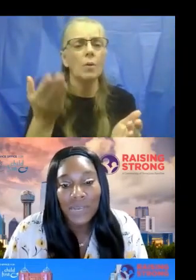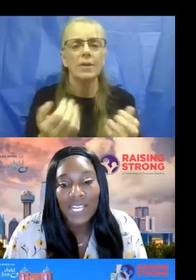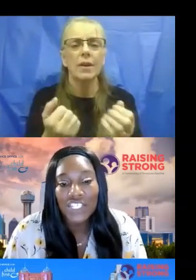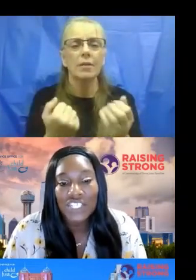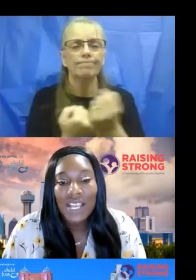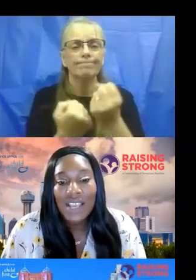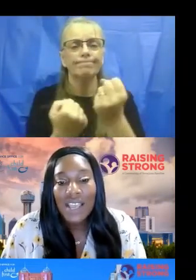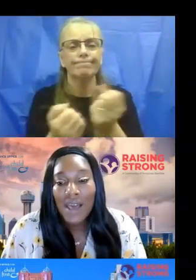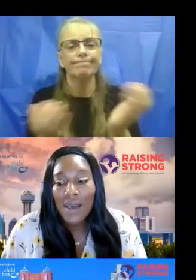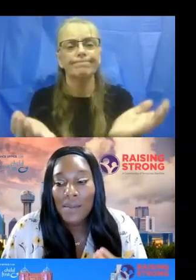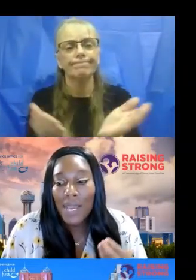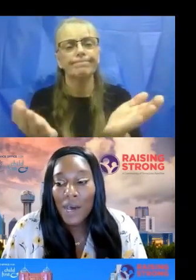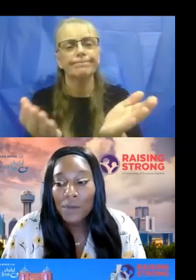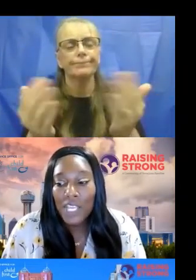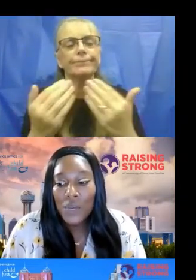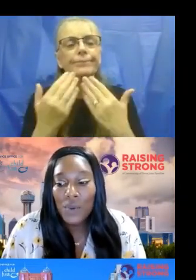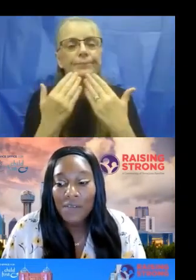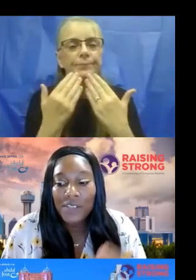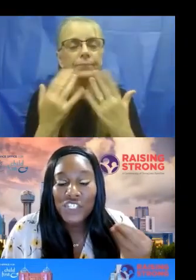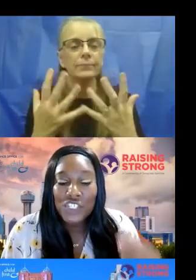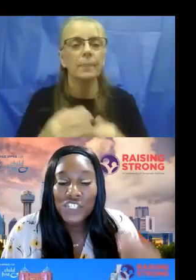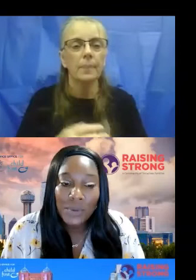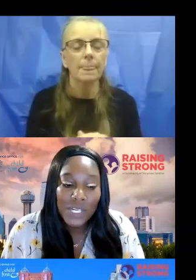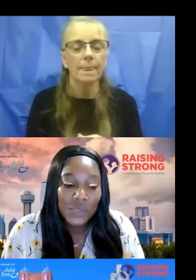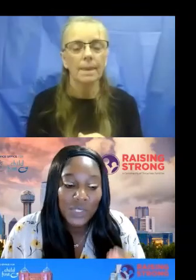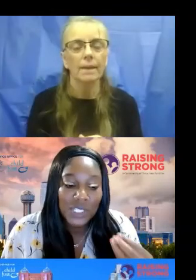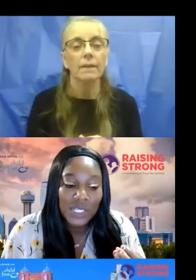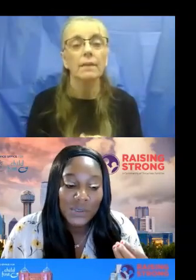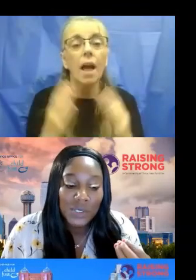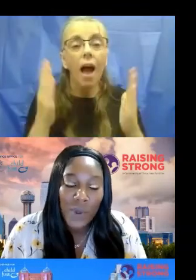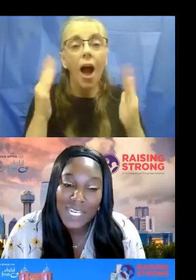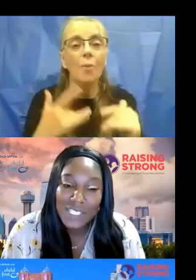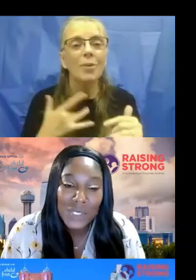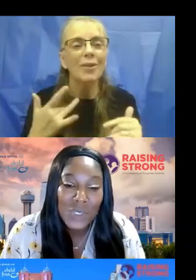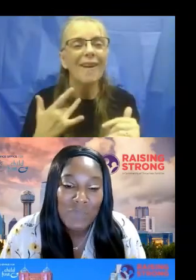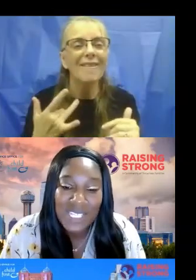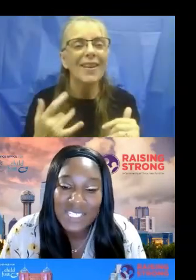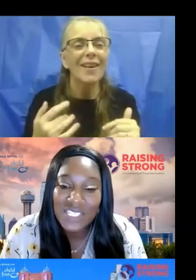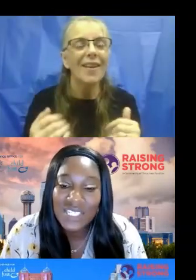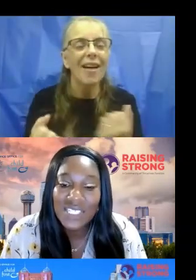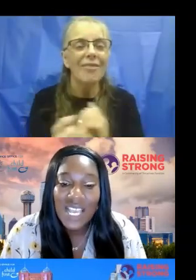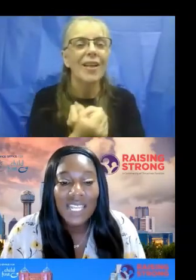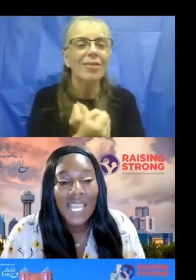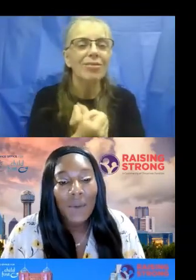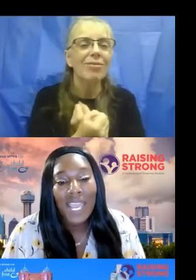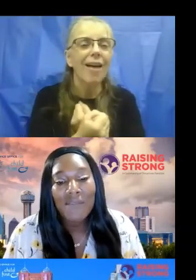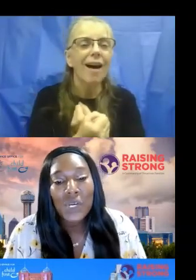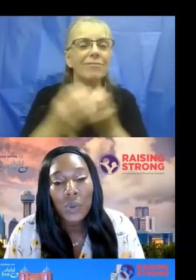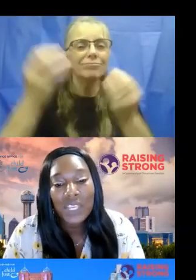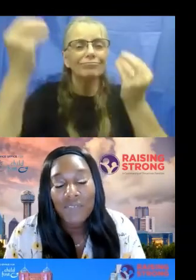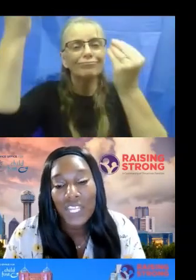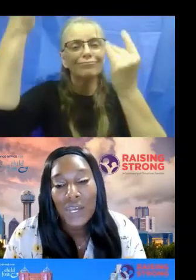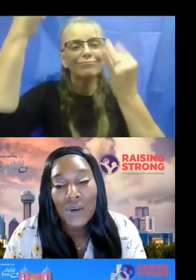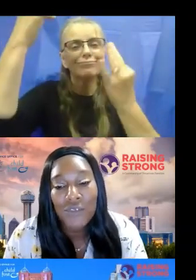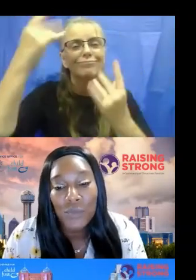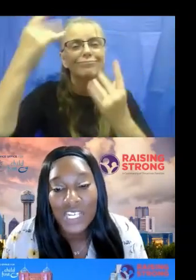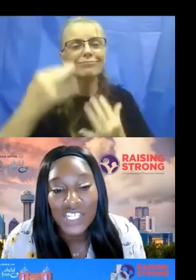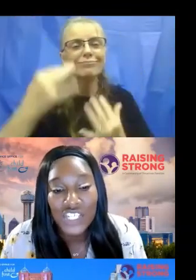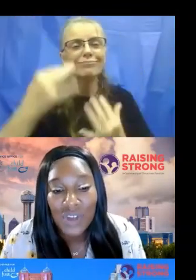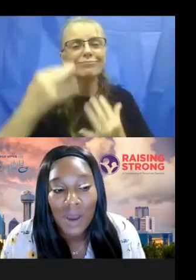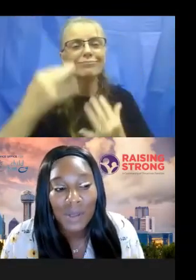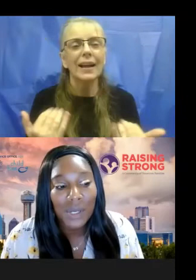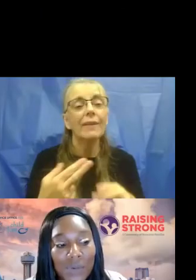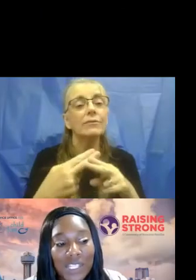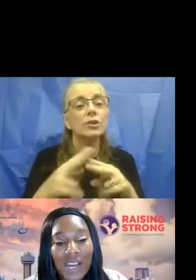so much. I hope that you all feel showered with those gratitude messages. And now we have a quick video from